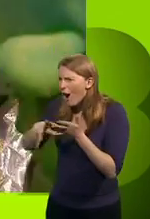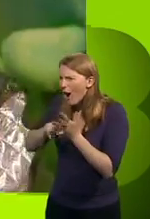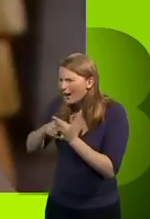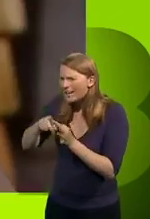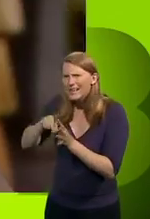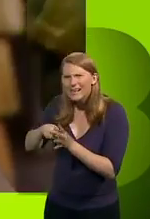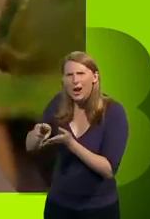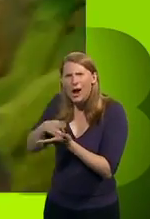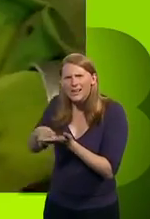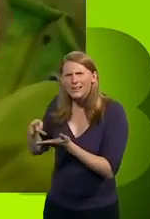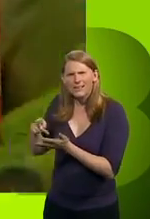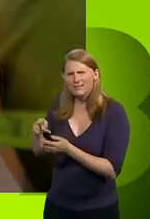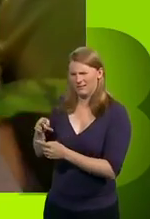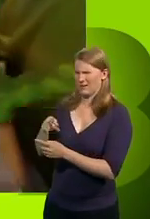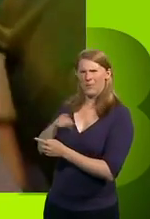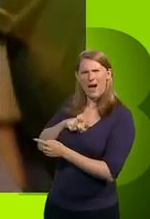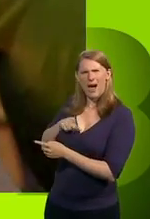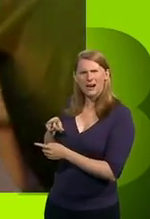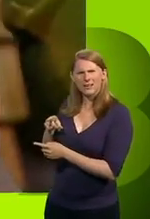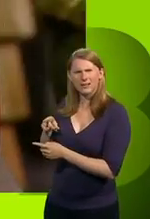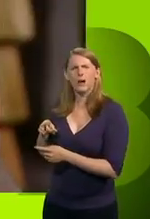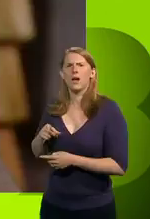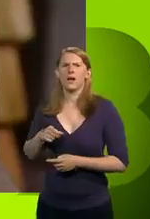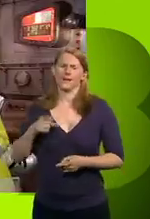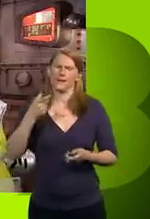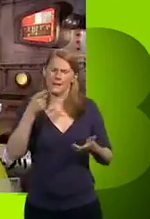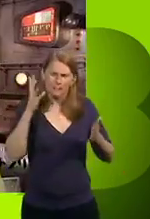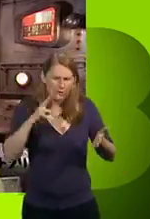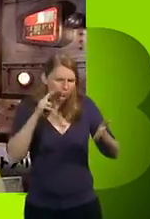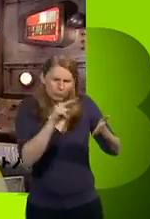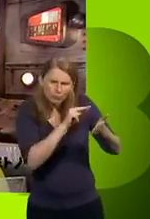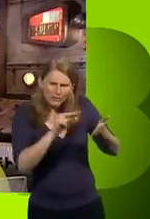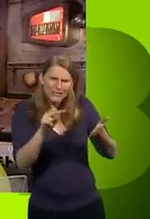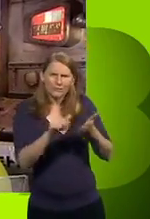words yet? It says money, not honey.